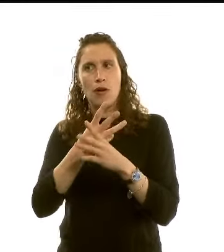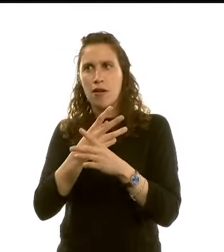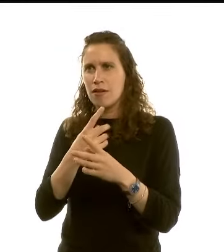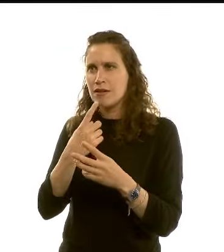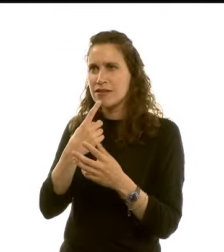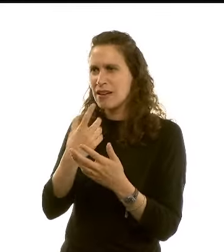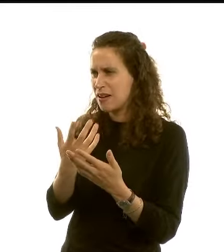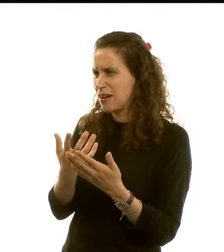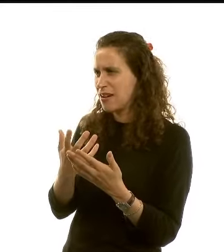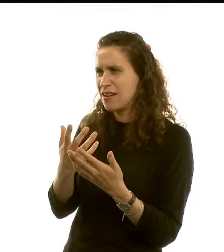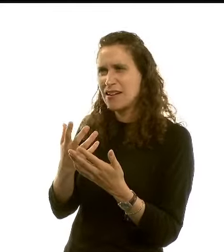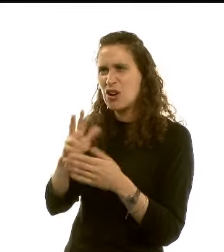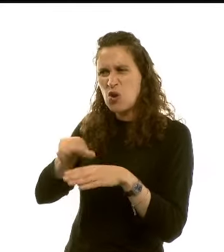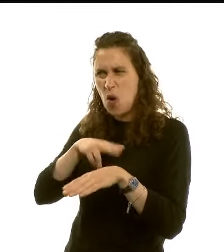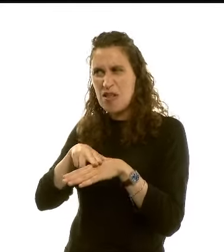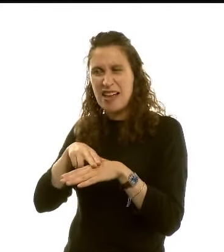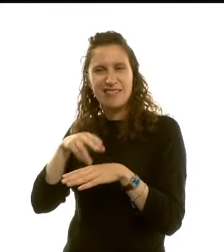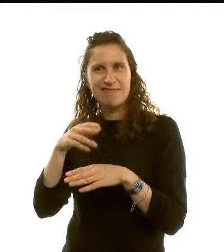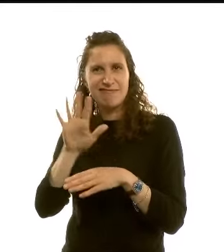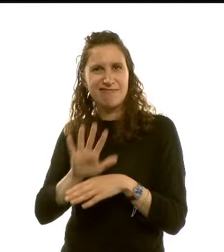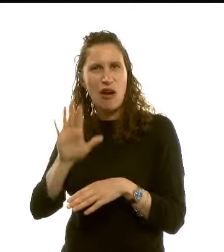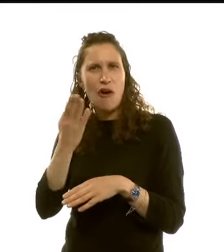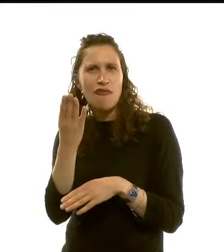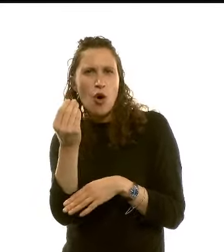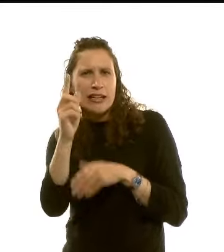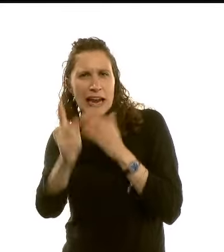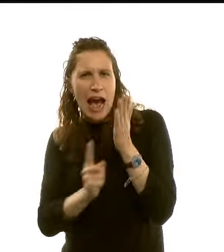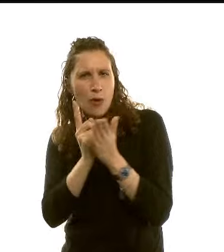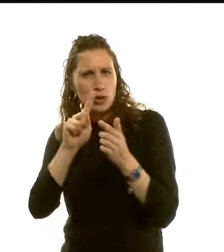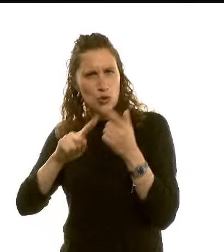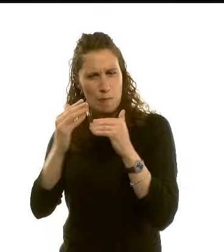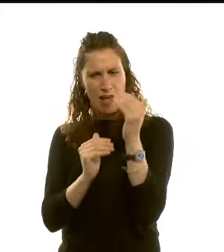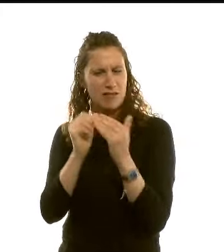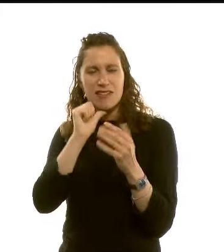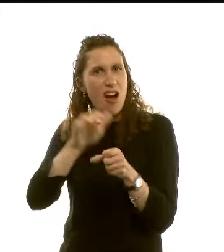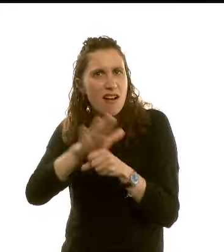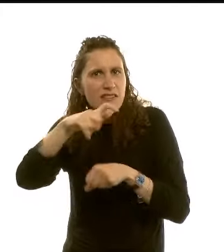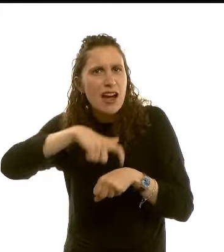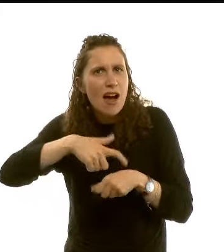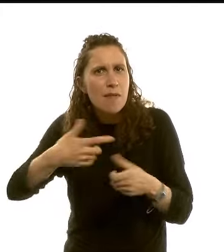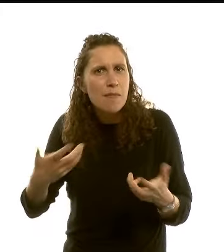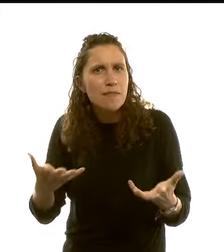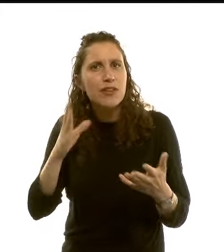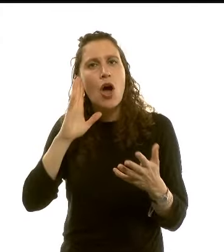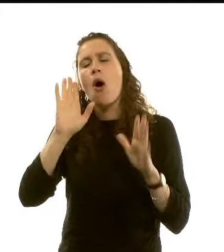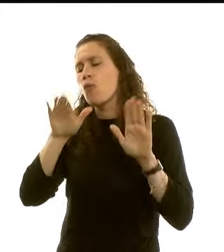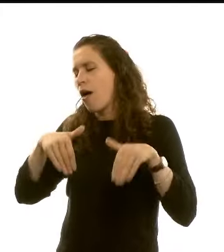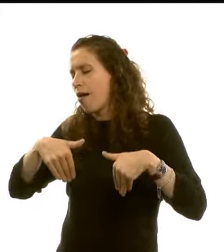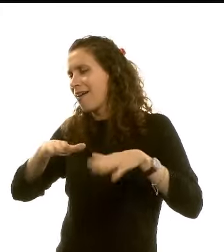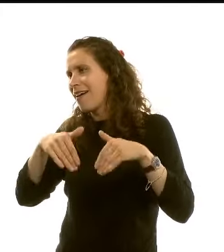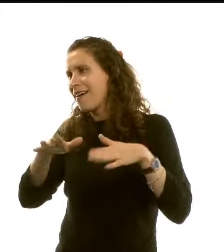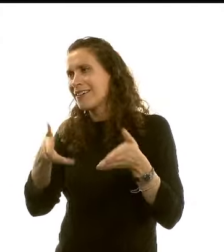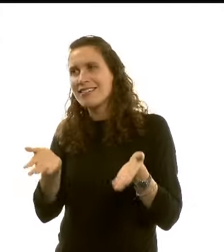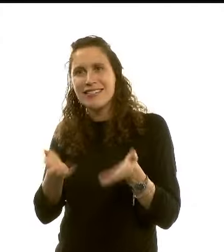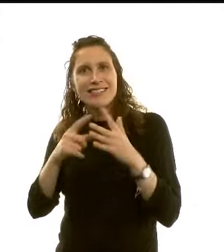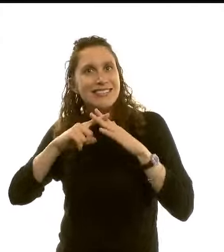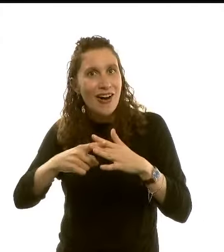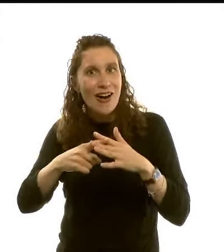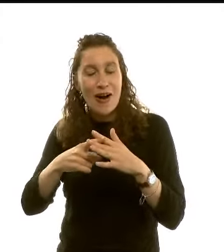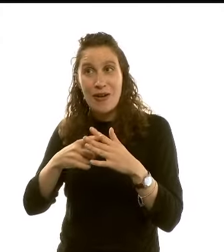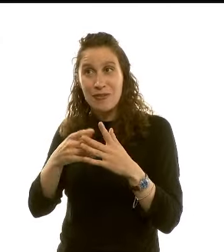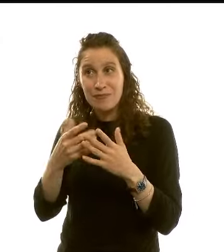normally have like 14 hours to do their builds, but like Will said, there's just not enough time. Yeah, well, we're going to give them a head start. Matthew, would you like